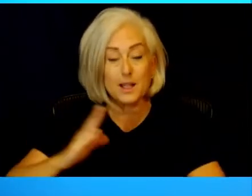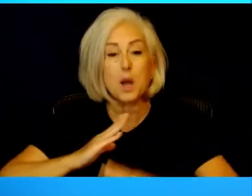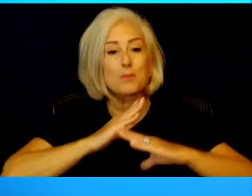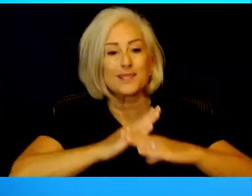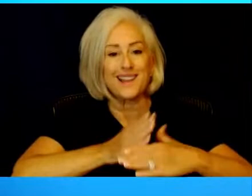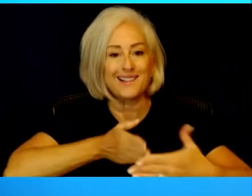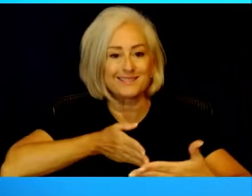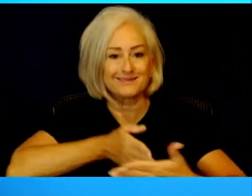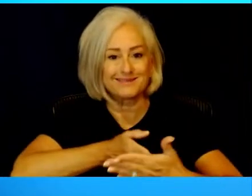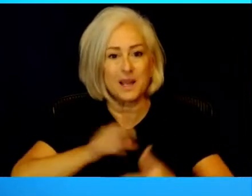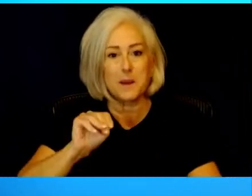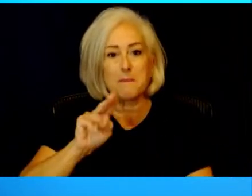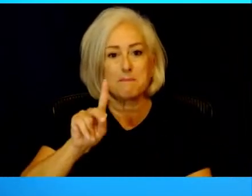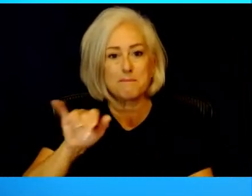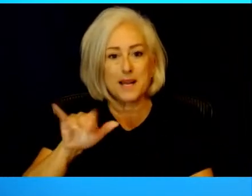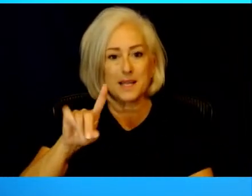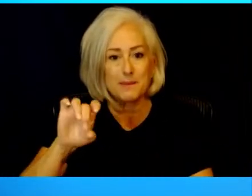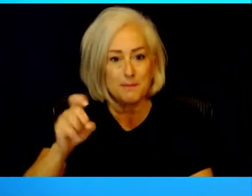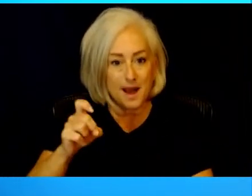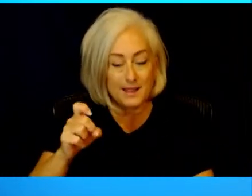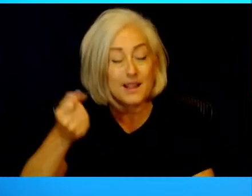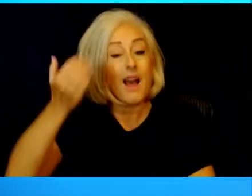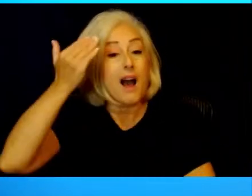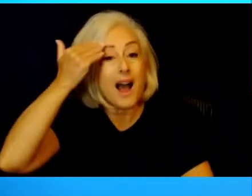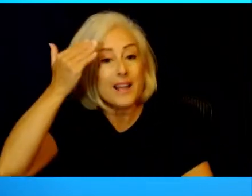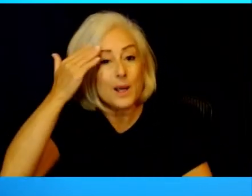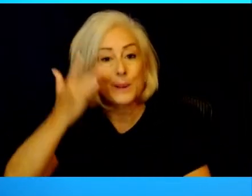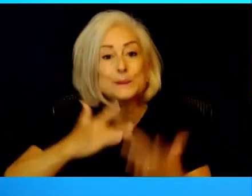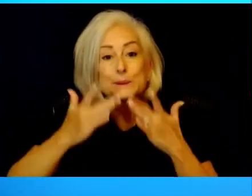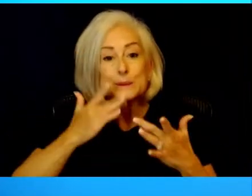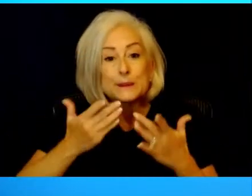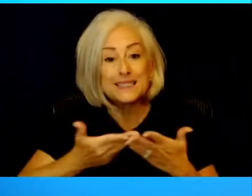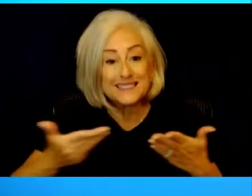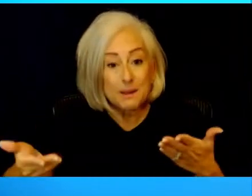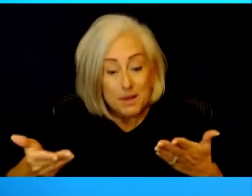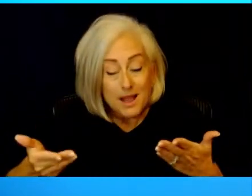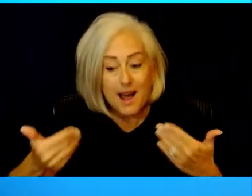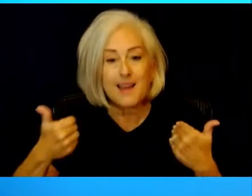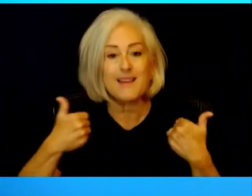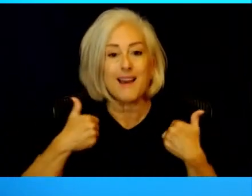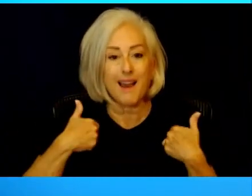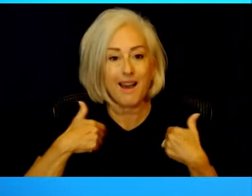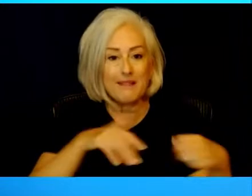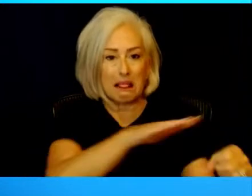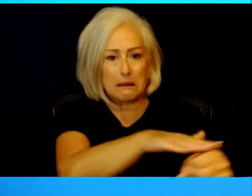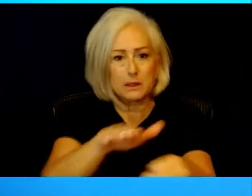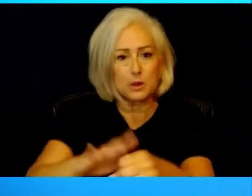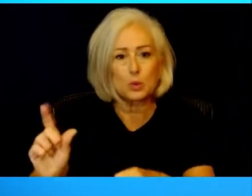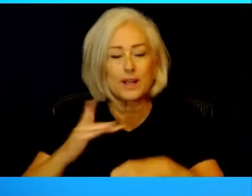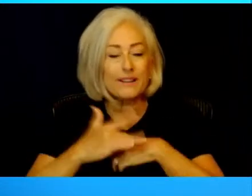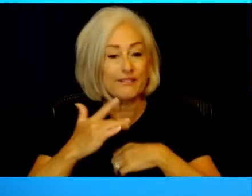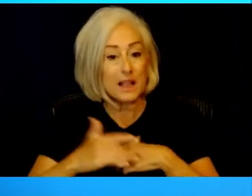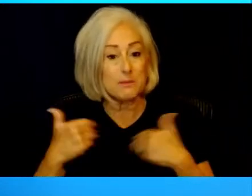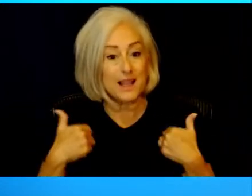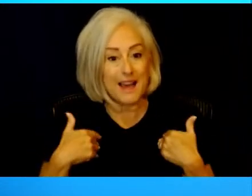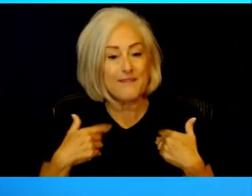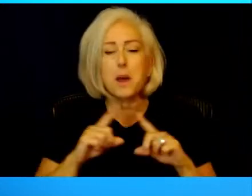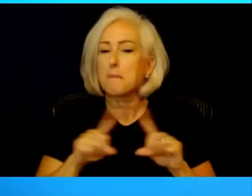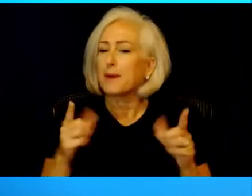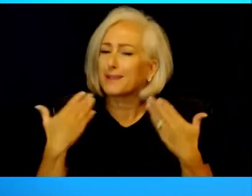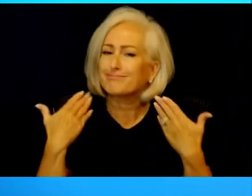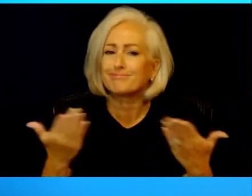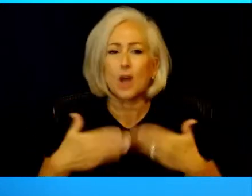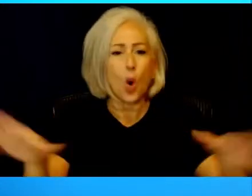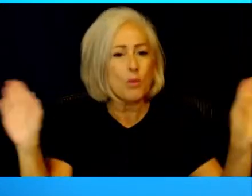are logistics, there are supply issues with that vaccine, but we need to open up and let people go get vaccinated, especially if